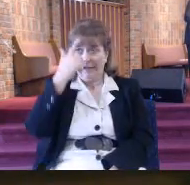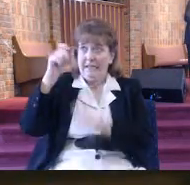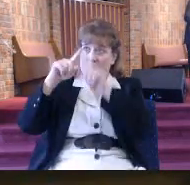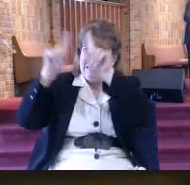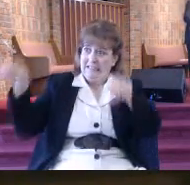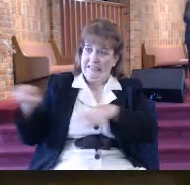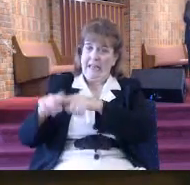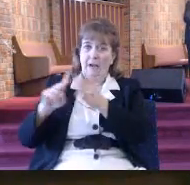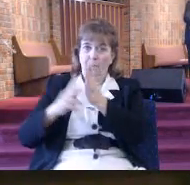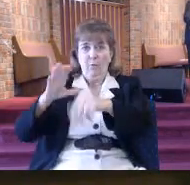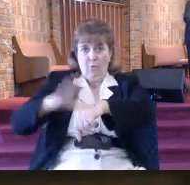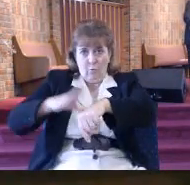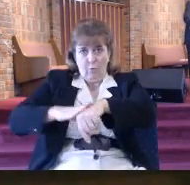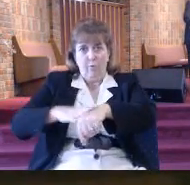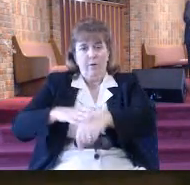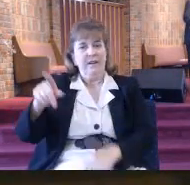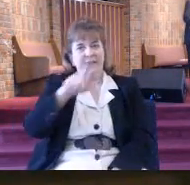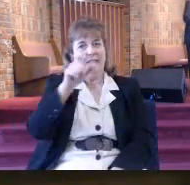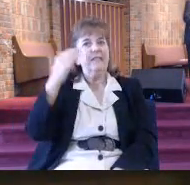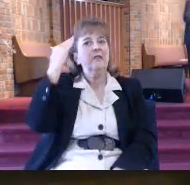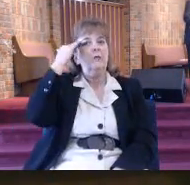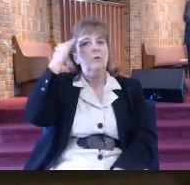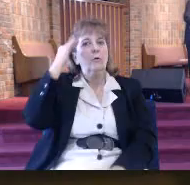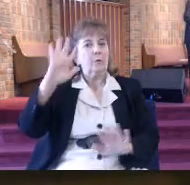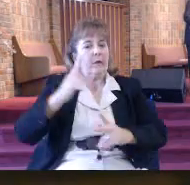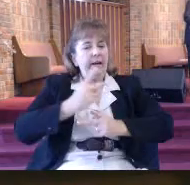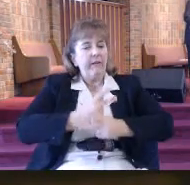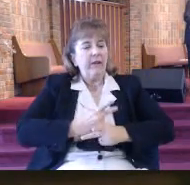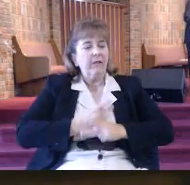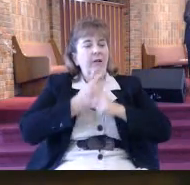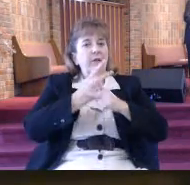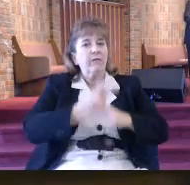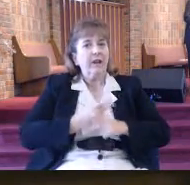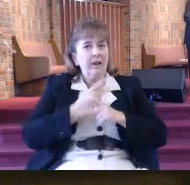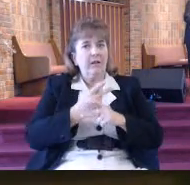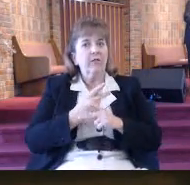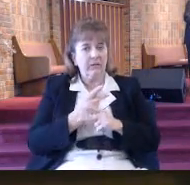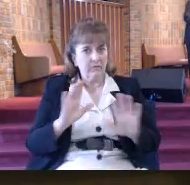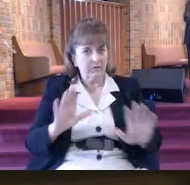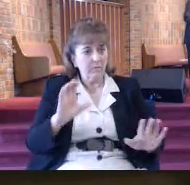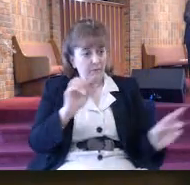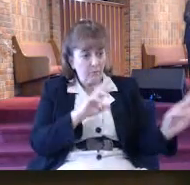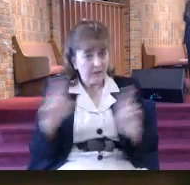make sure that you know that what follows does not catch you unaware.